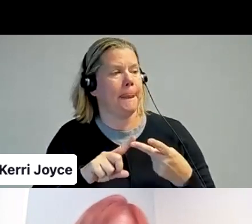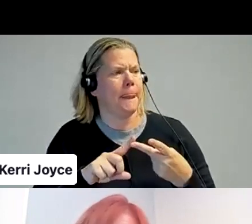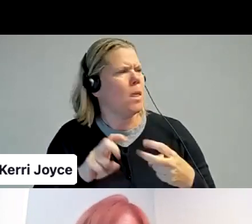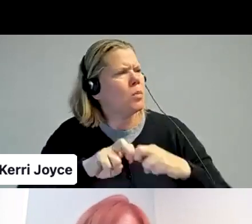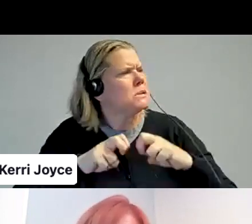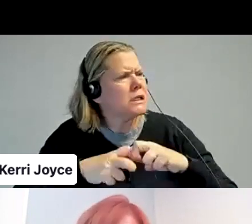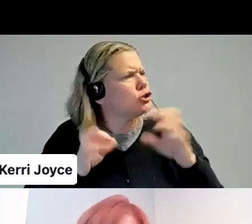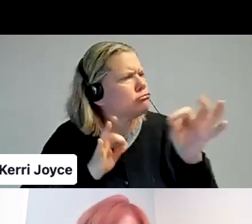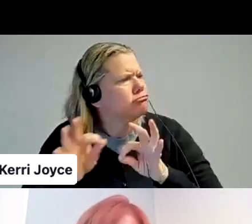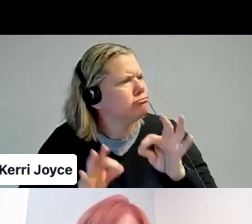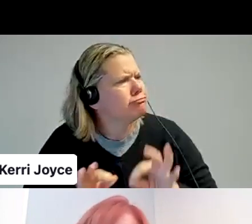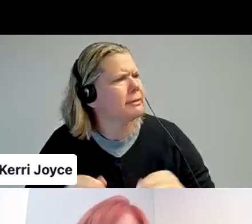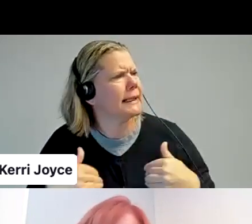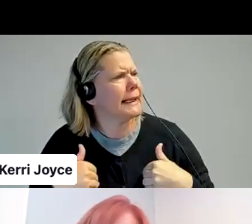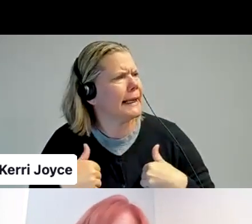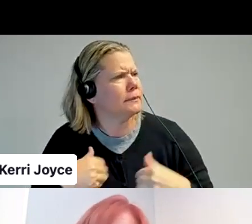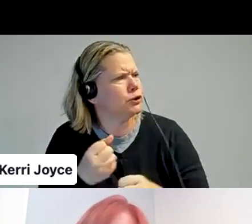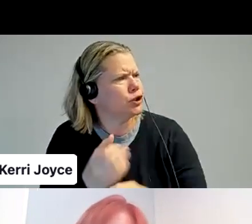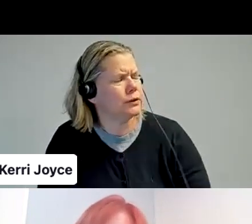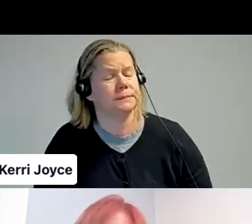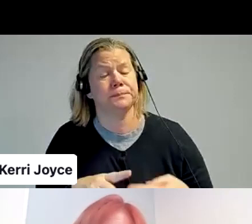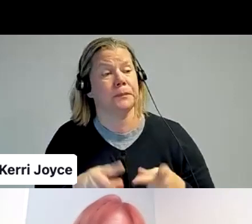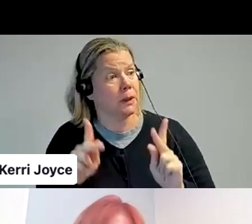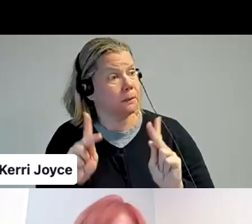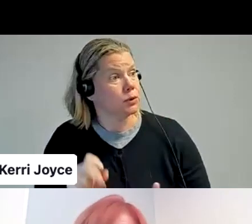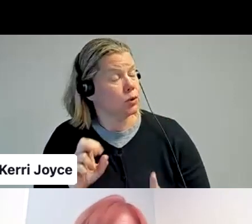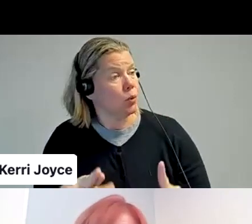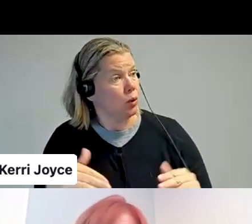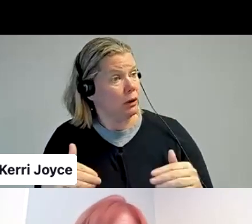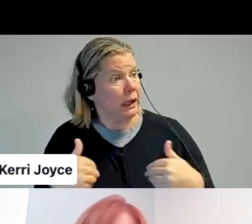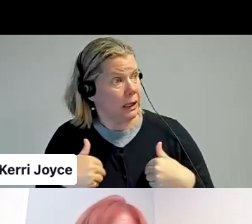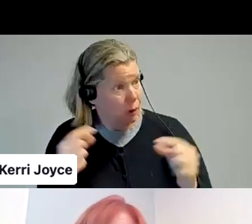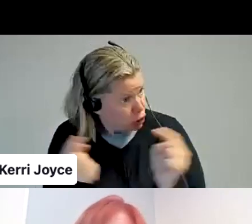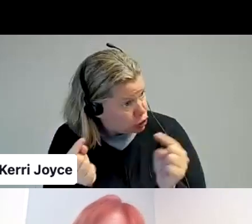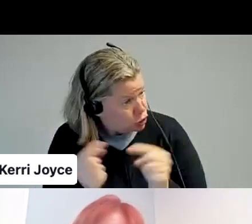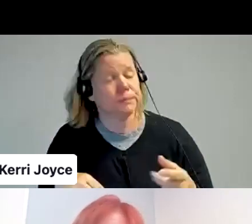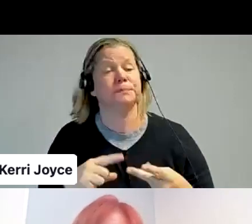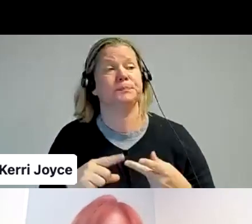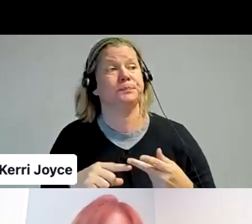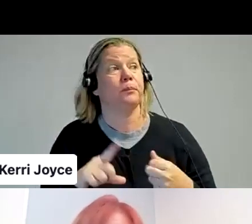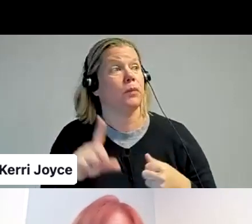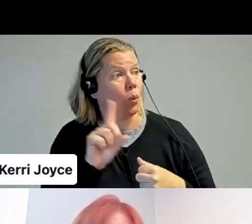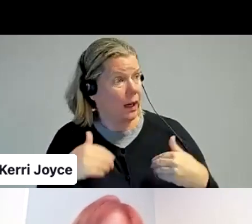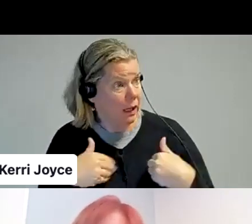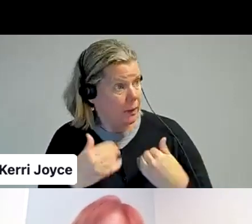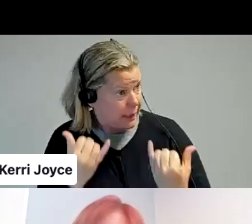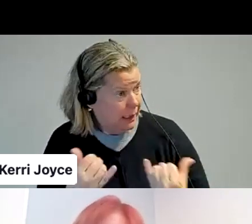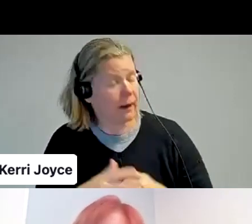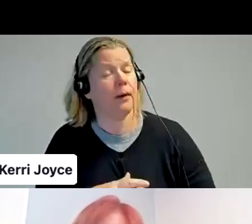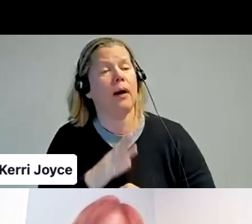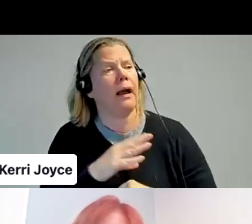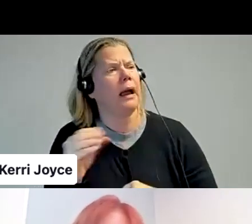that the animal is creating? Has the person or animal been injured? Where is the animal now? And is